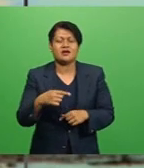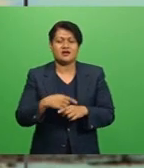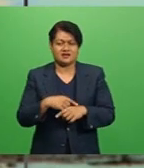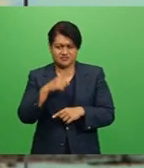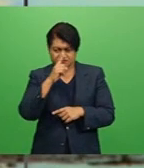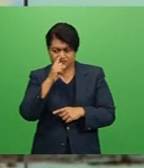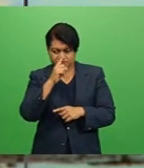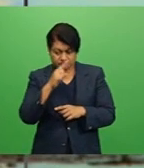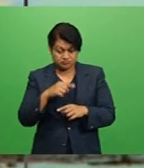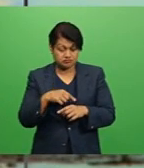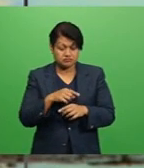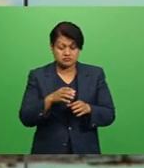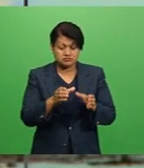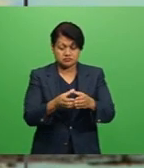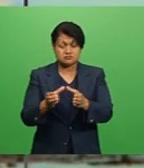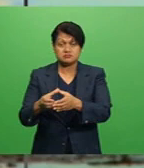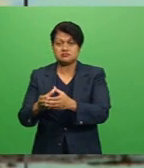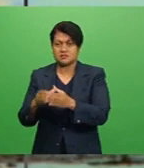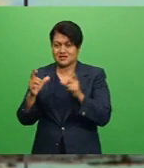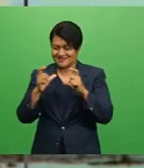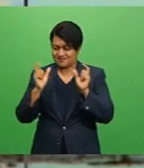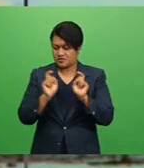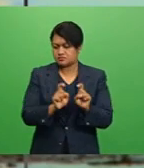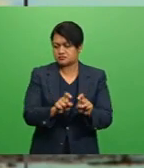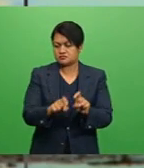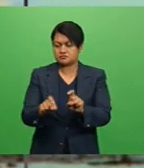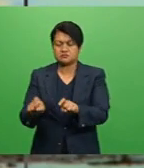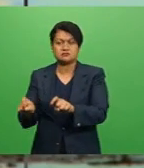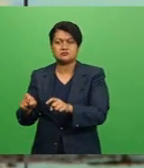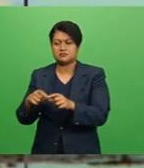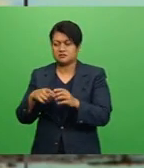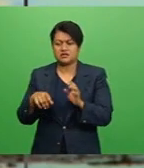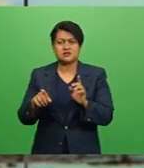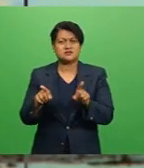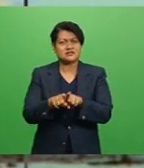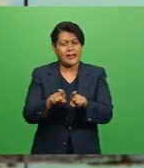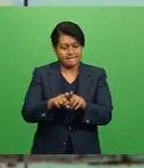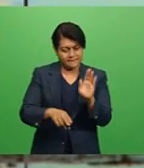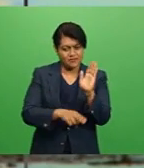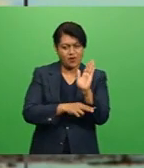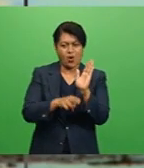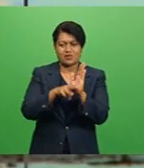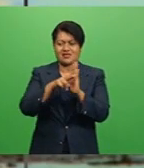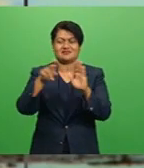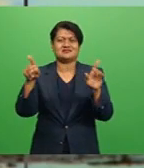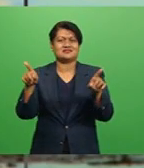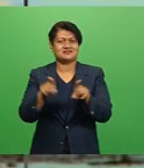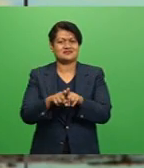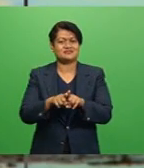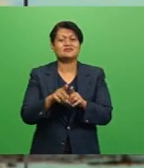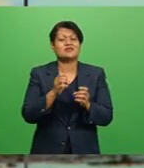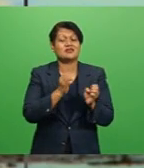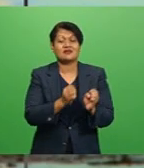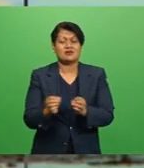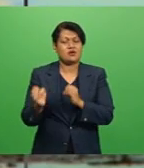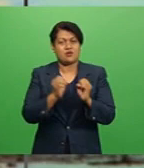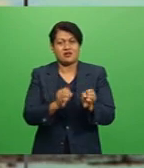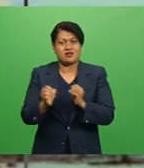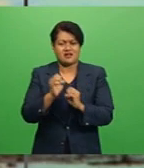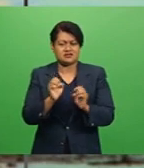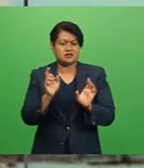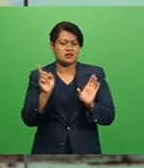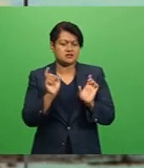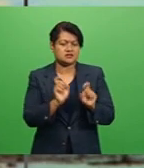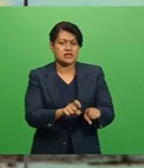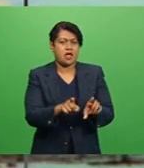the confines of their homes or buildings. Most resorts and hotels are doing the same. Many have arranged for their own in-house New Year's